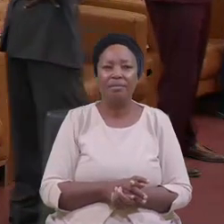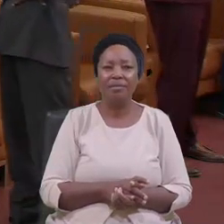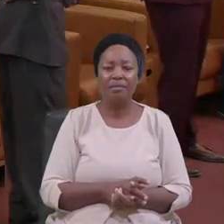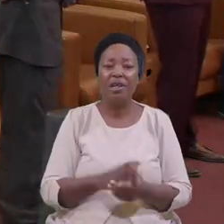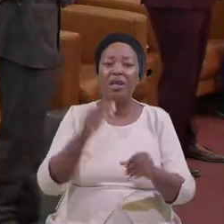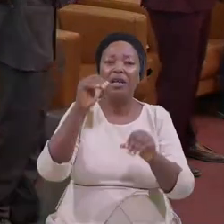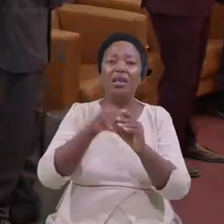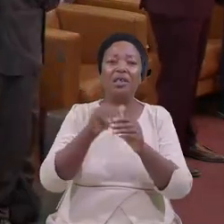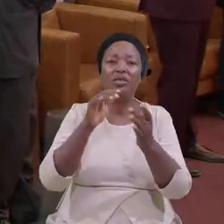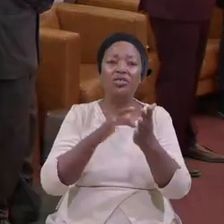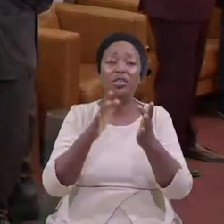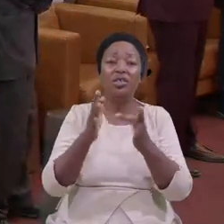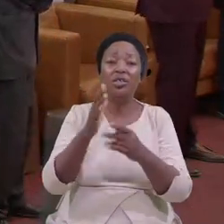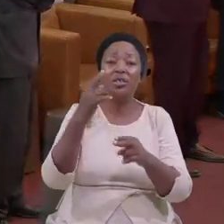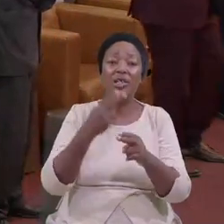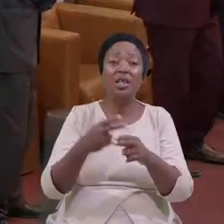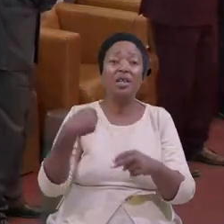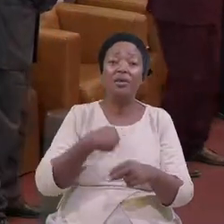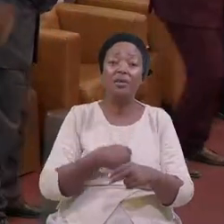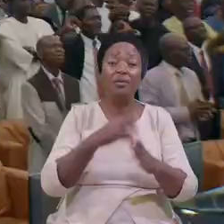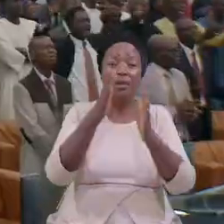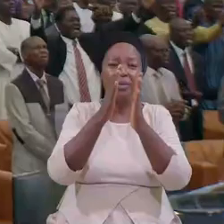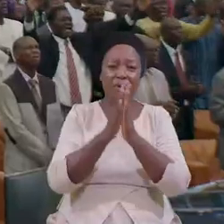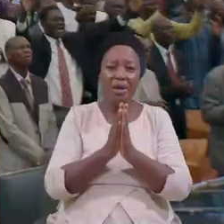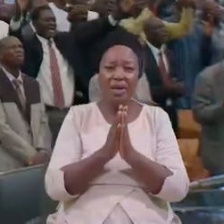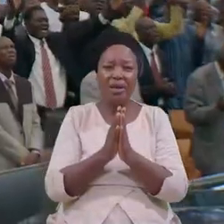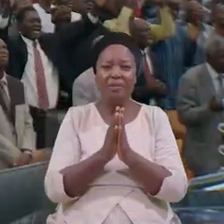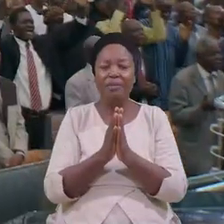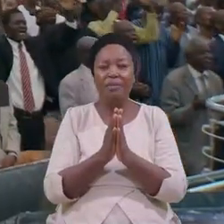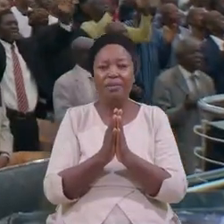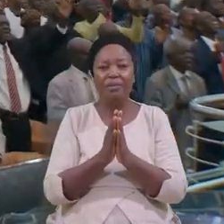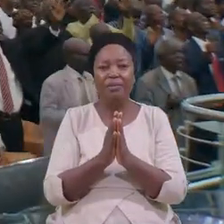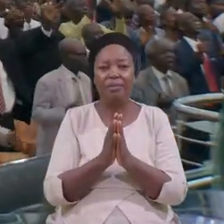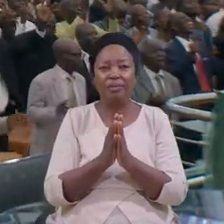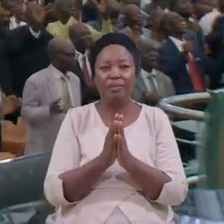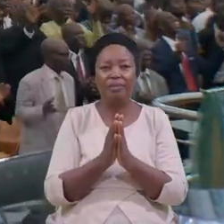In Jesus' name we pray.